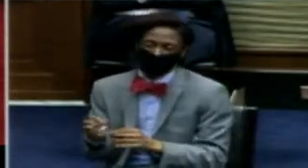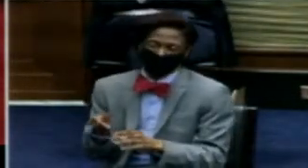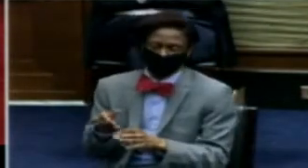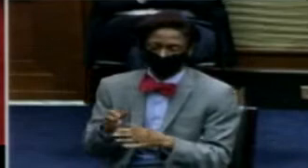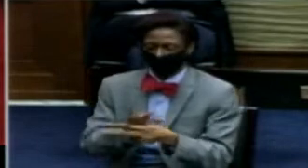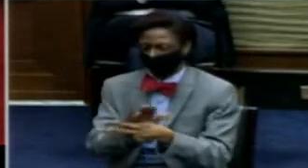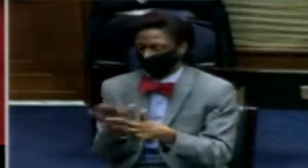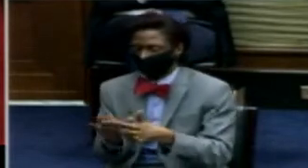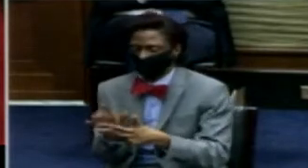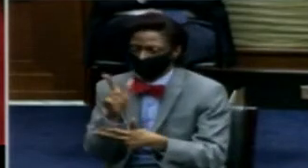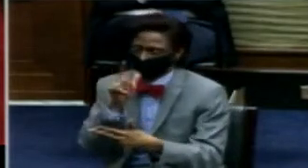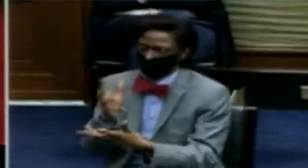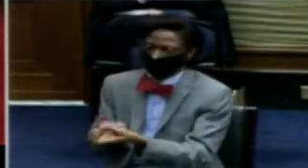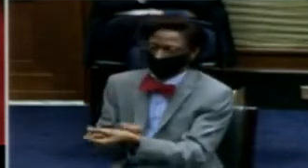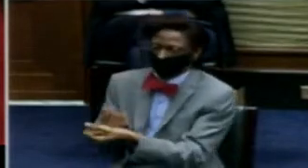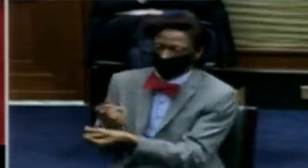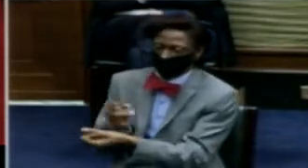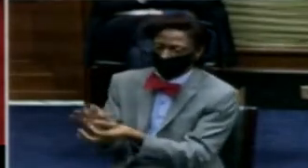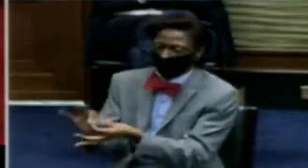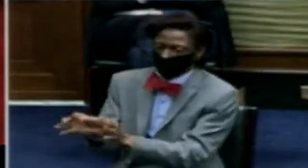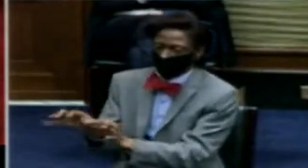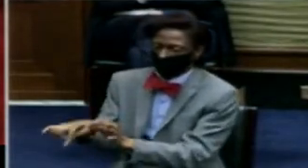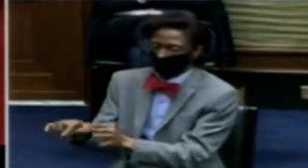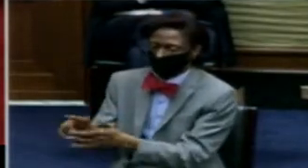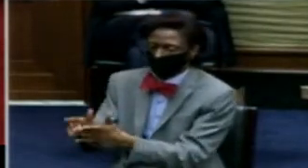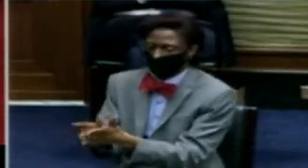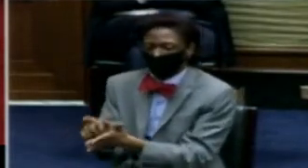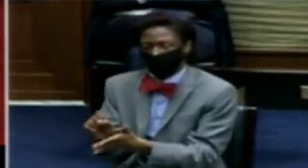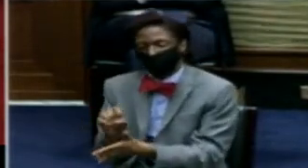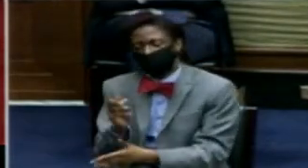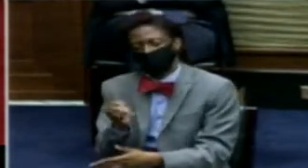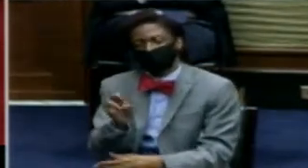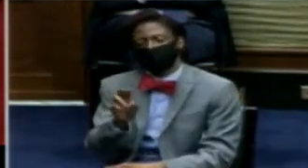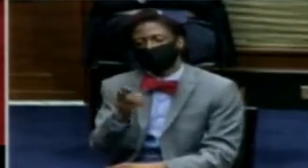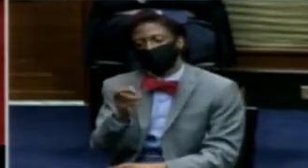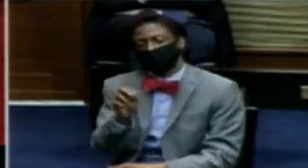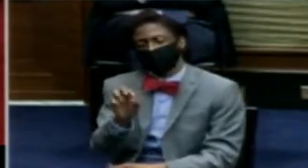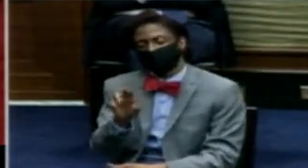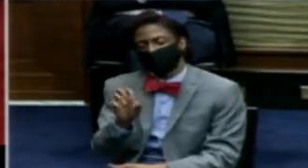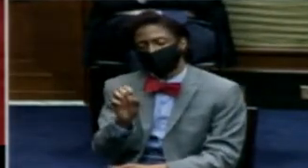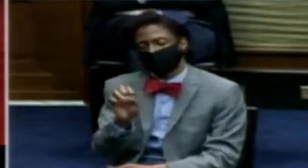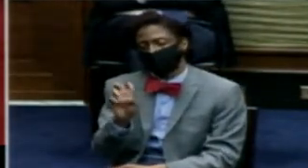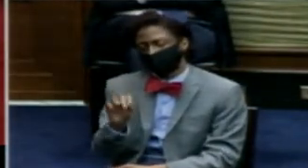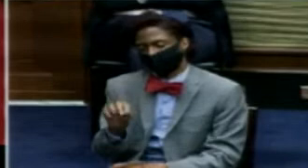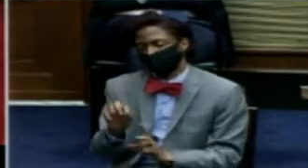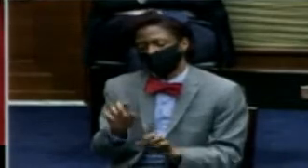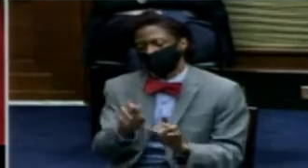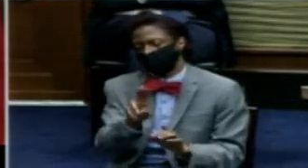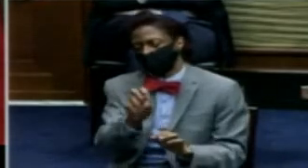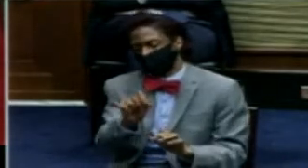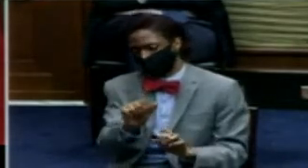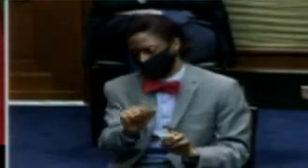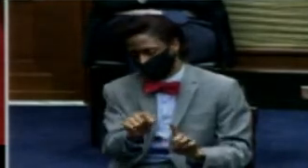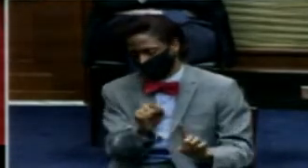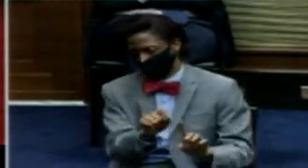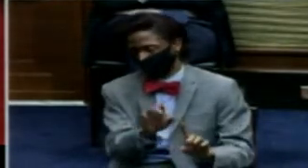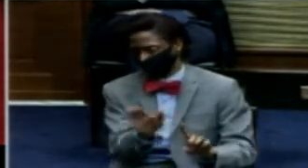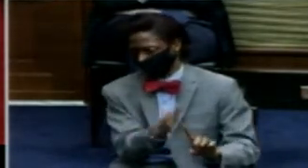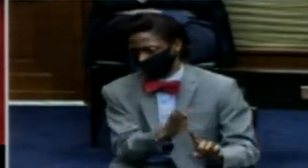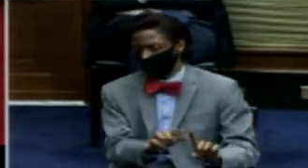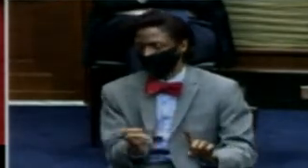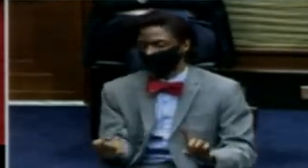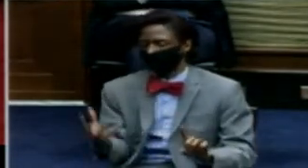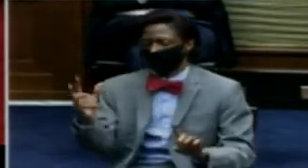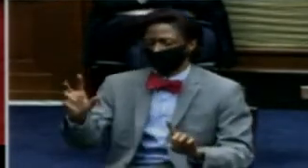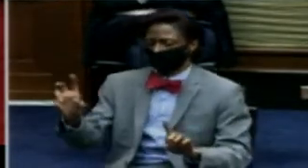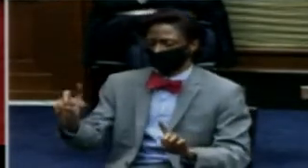officials who enforce and interpret those laws. So, Mr. Henderson, other than the United States, how many democracies deny the